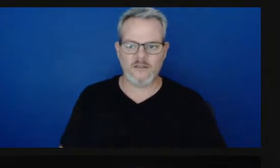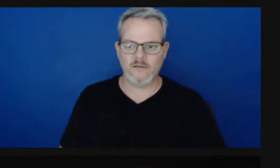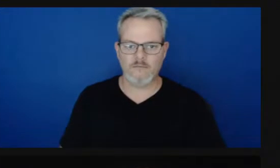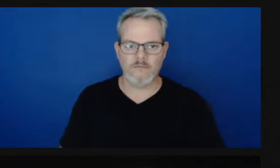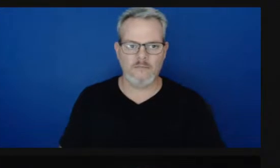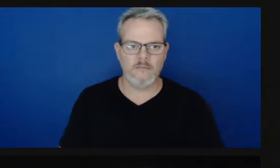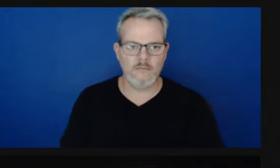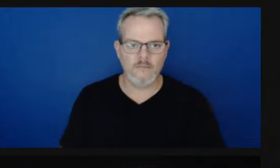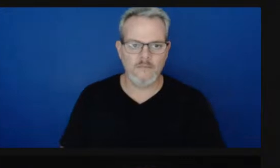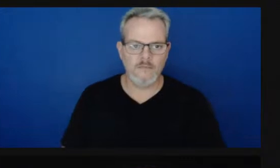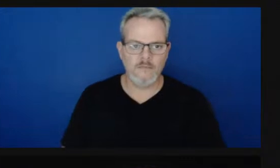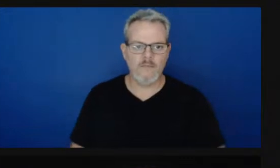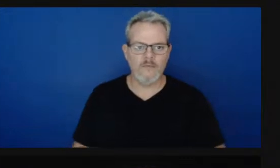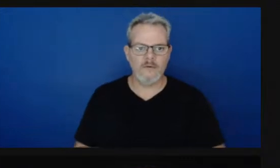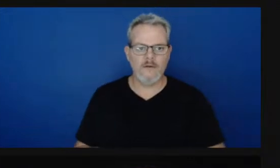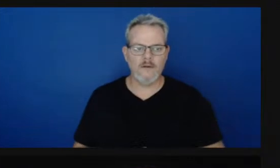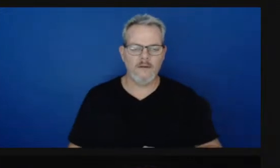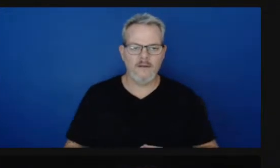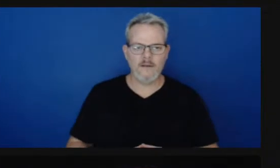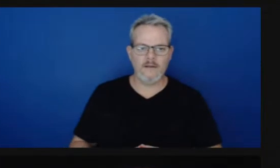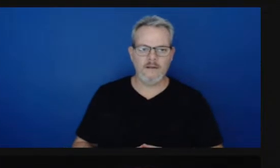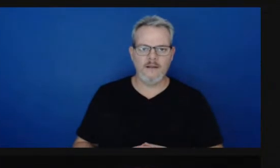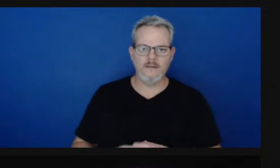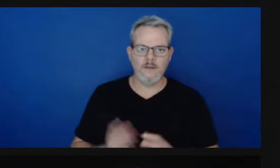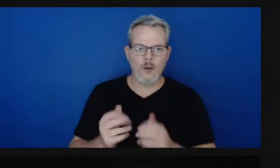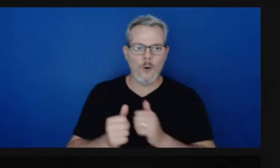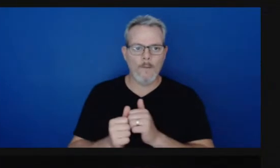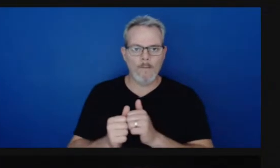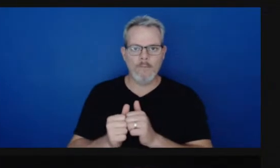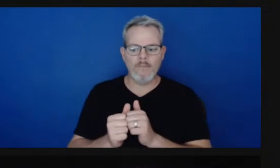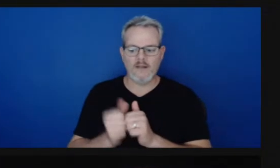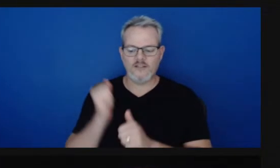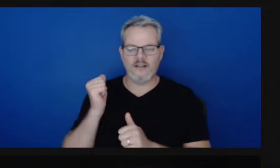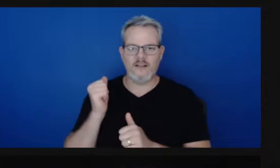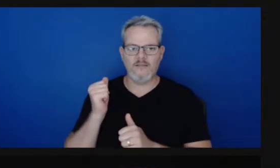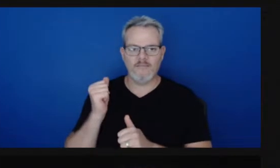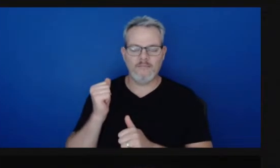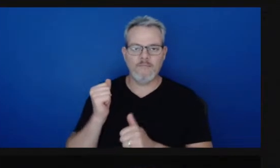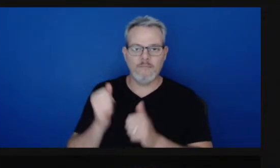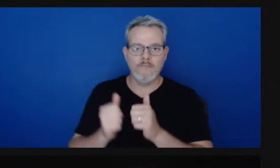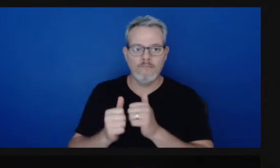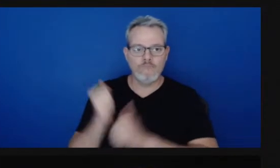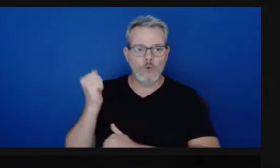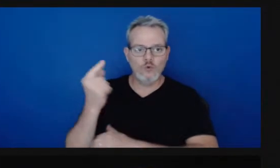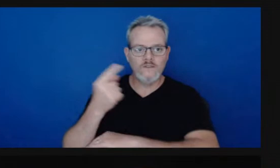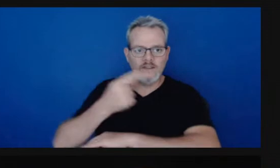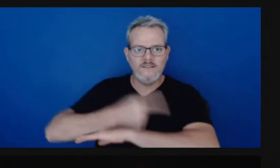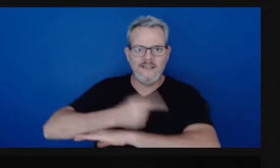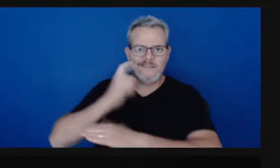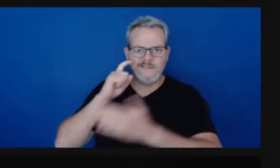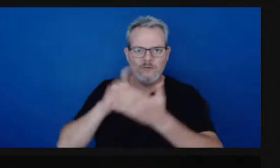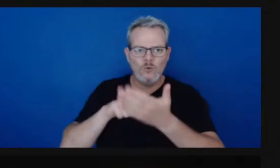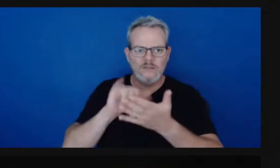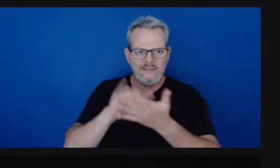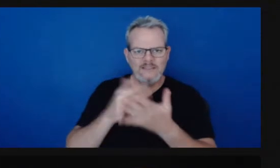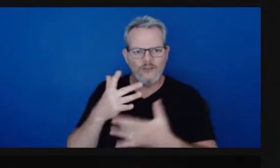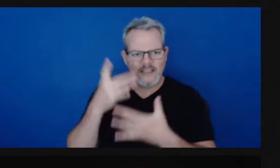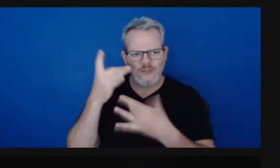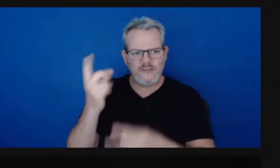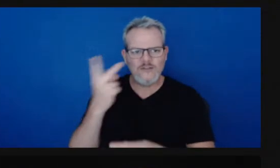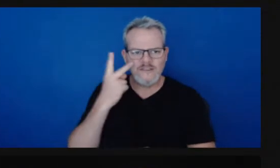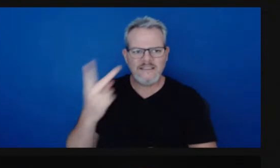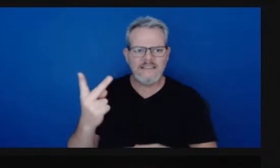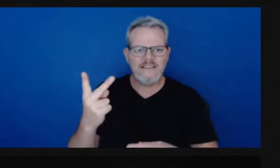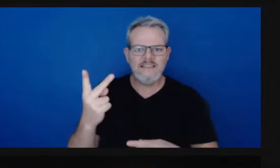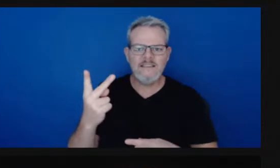that is most of the update. I do have a little extra research segment if we want to go a little bit more, and this is interesting to me, and we'll